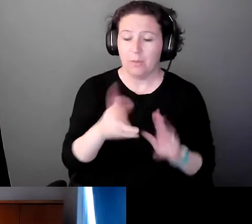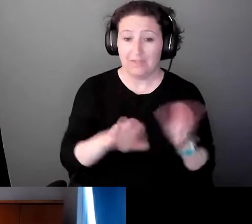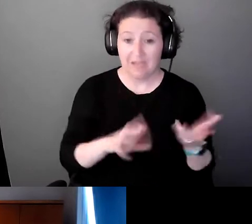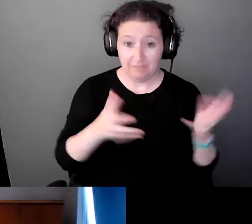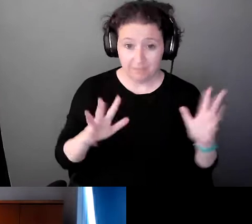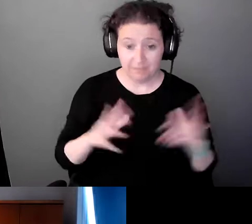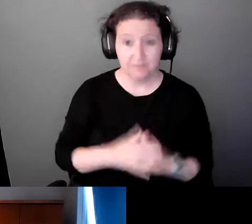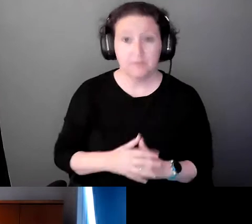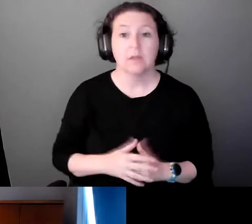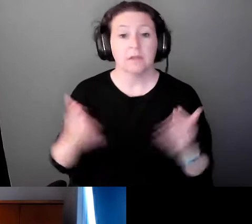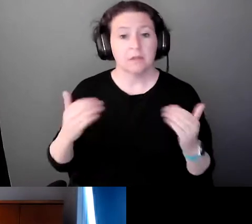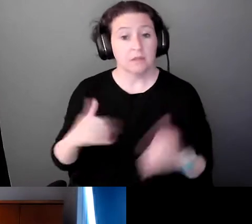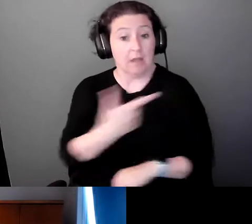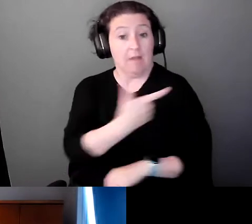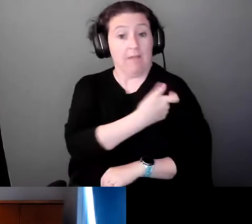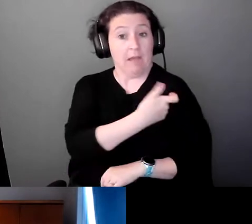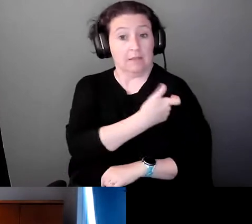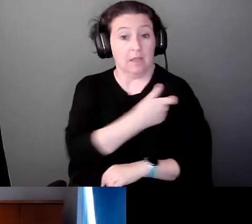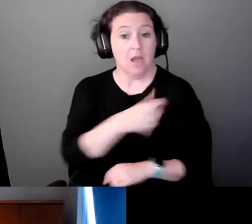vaccine,